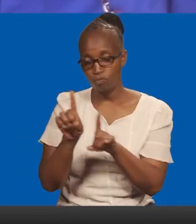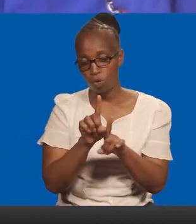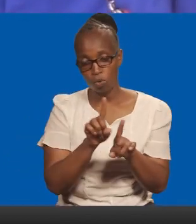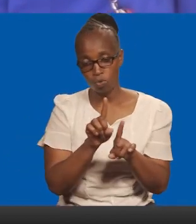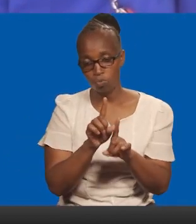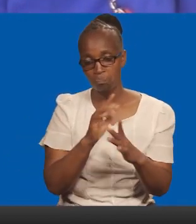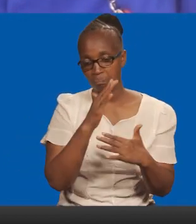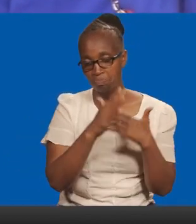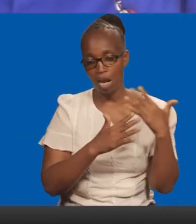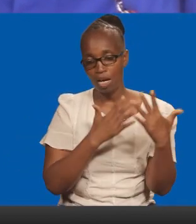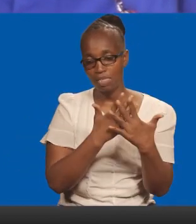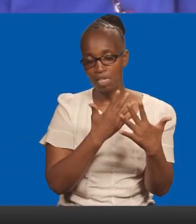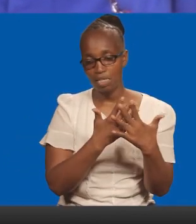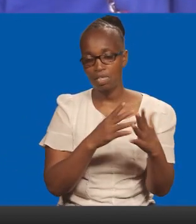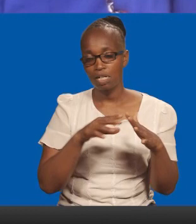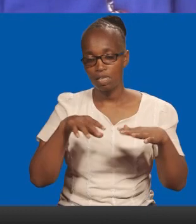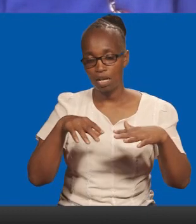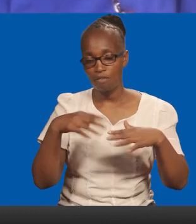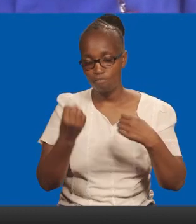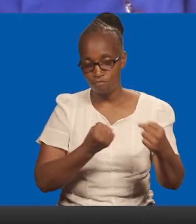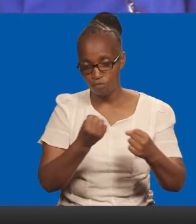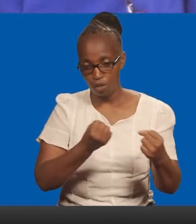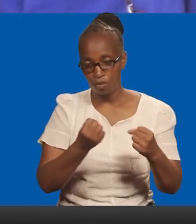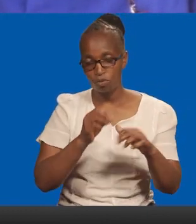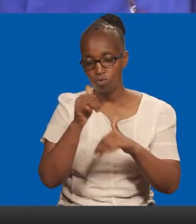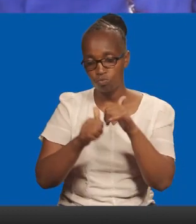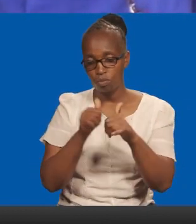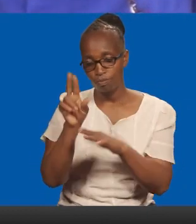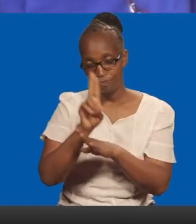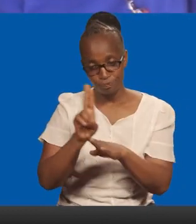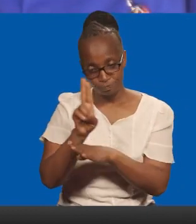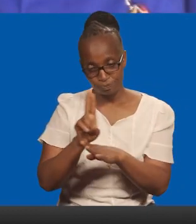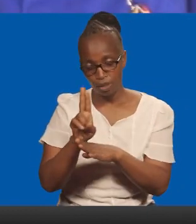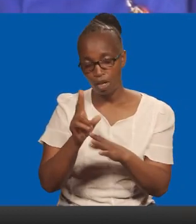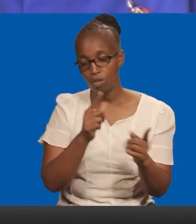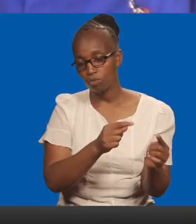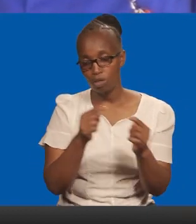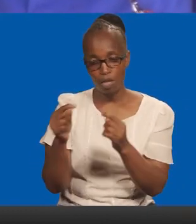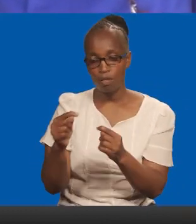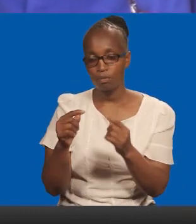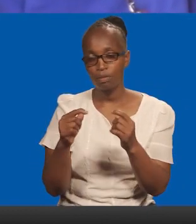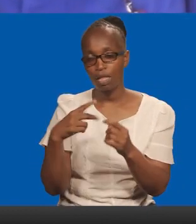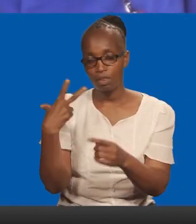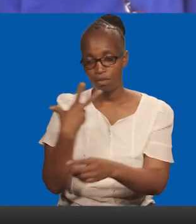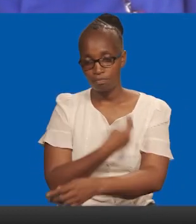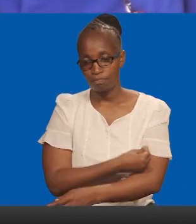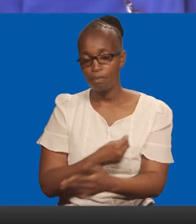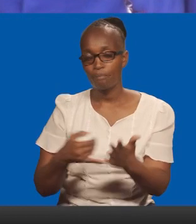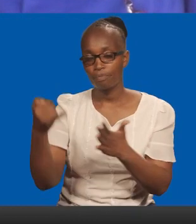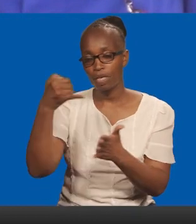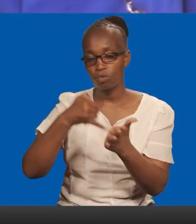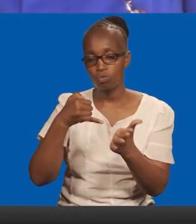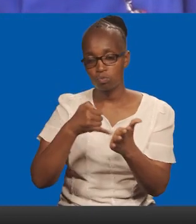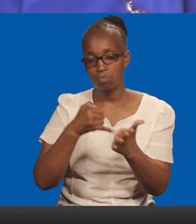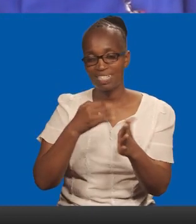apprehended motor vehicles that have been used to transport drugs and illicit, including